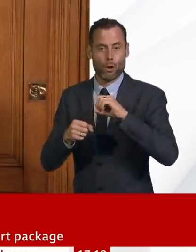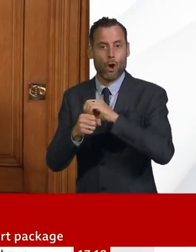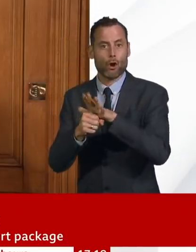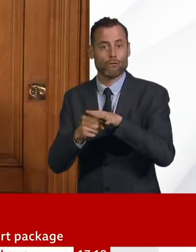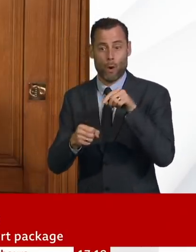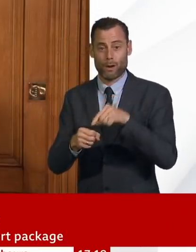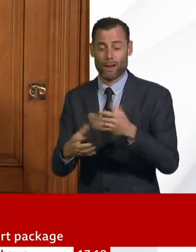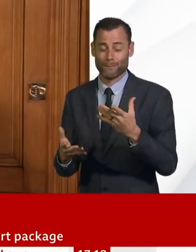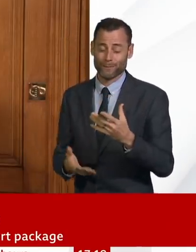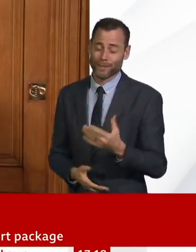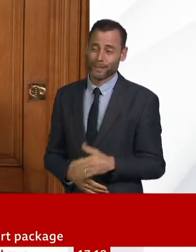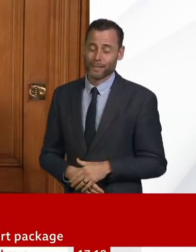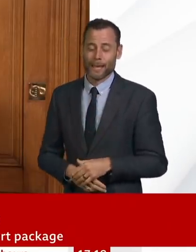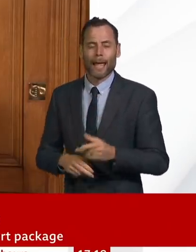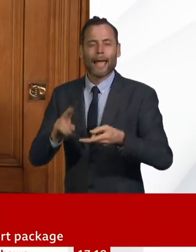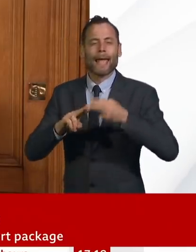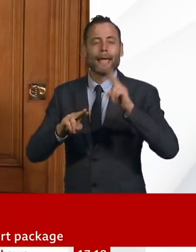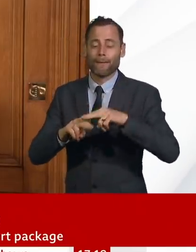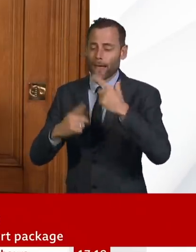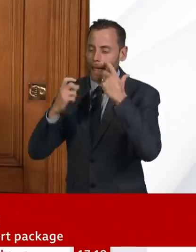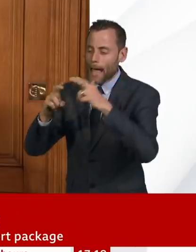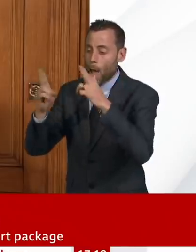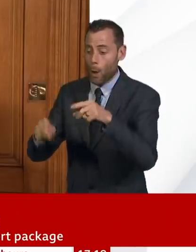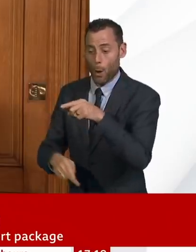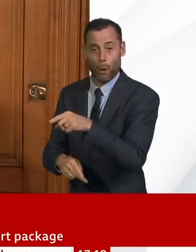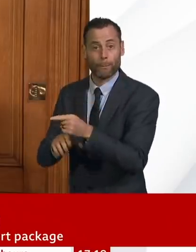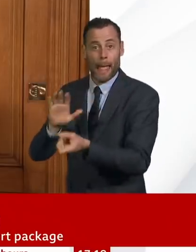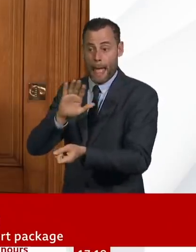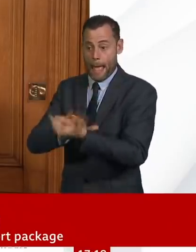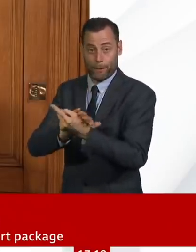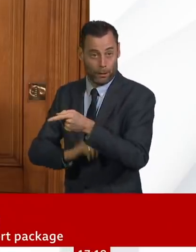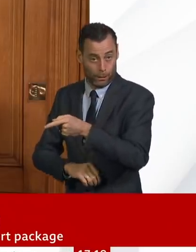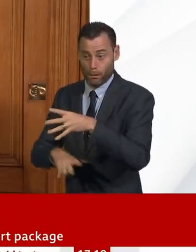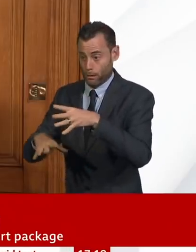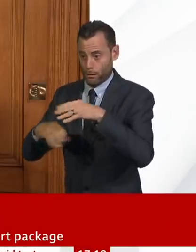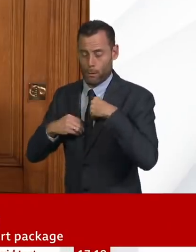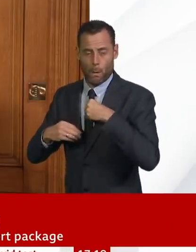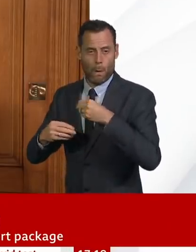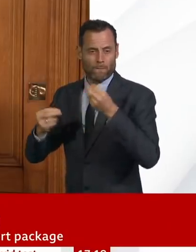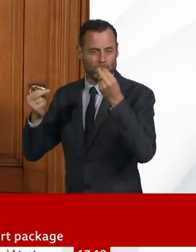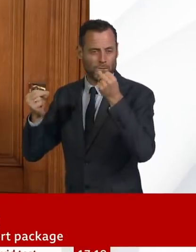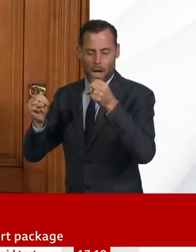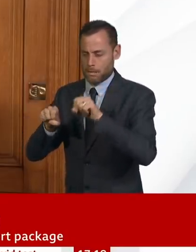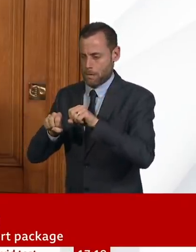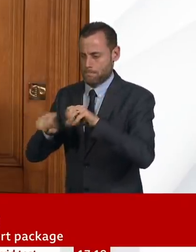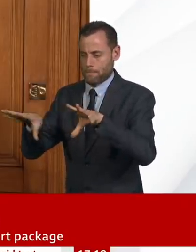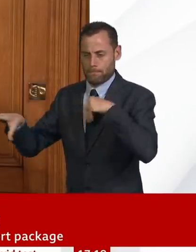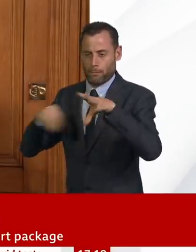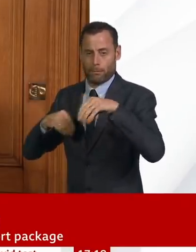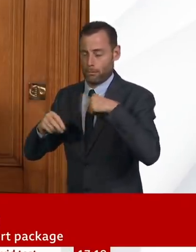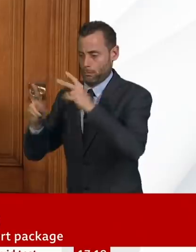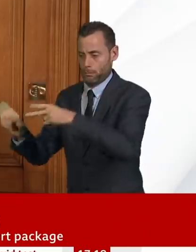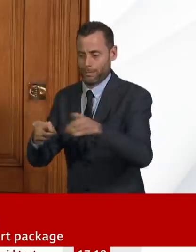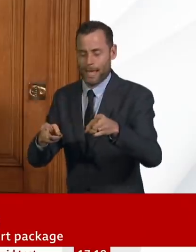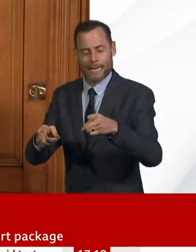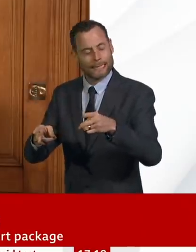into care homes, it can inflict really massive mortality very quickly. And the staff that